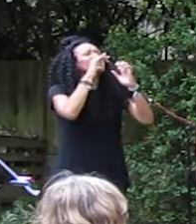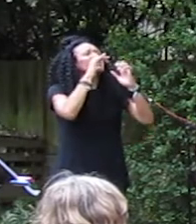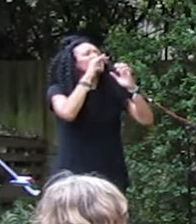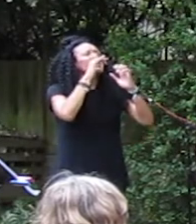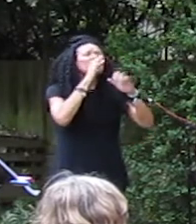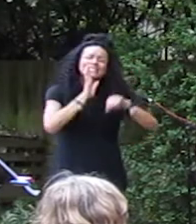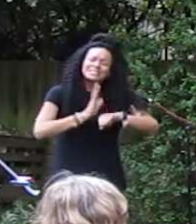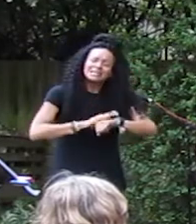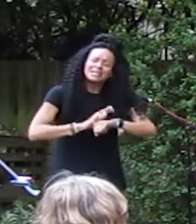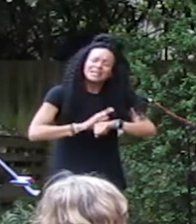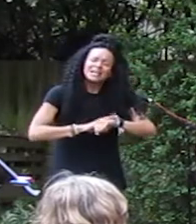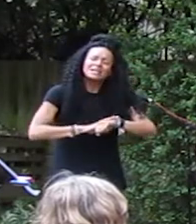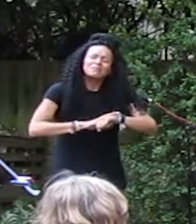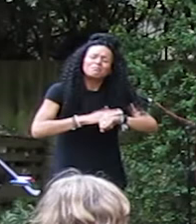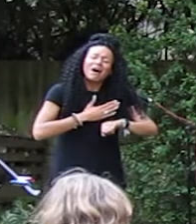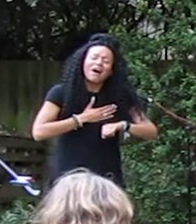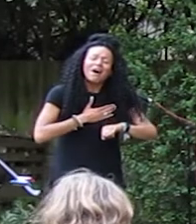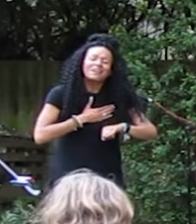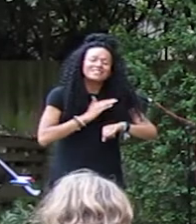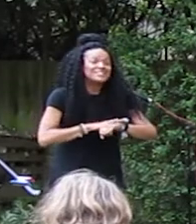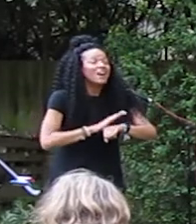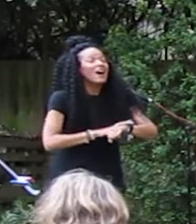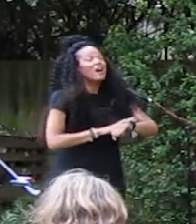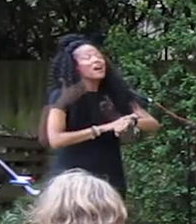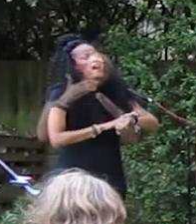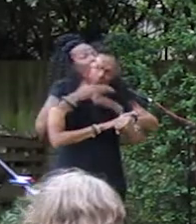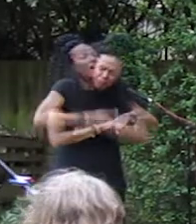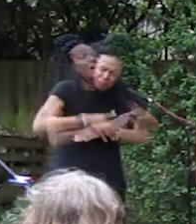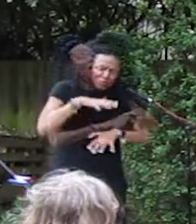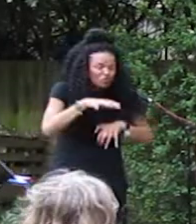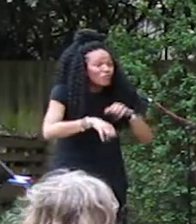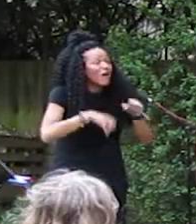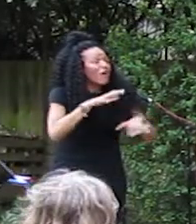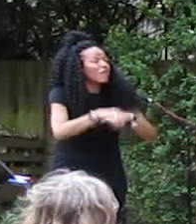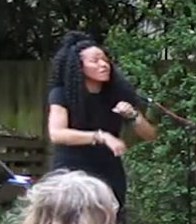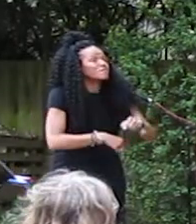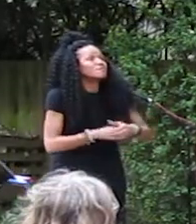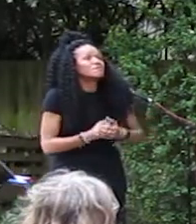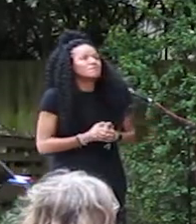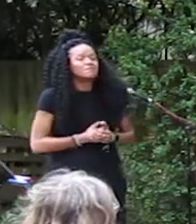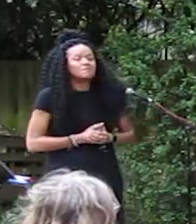Tis time, my heart's tis time.